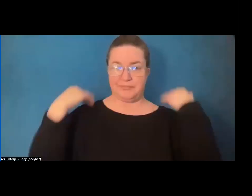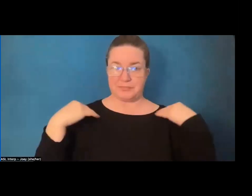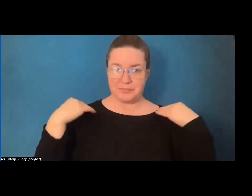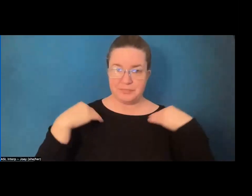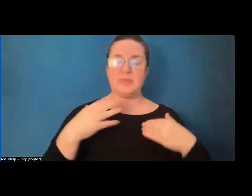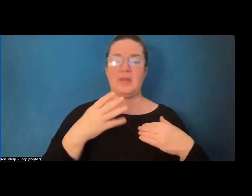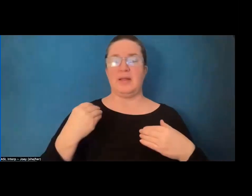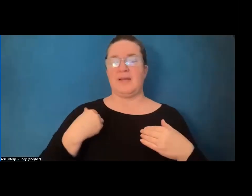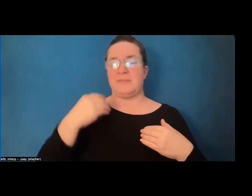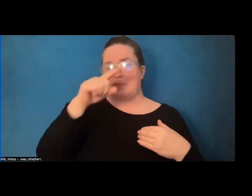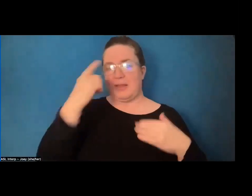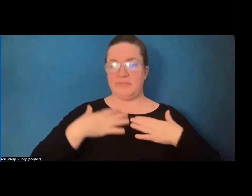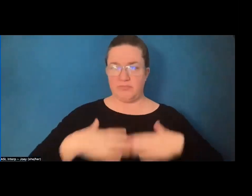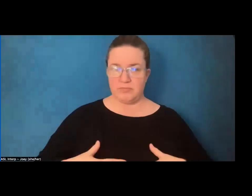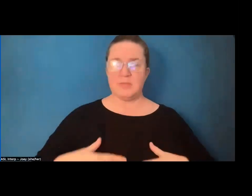Community Accelerator Grant.